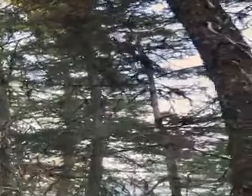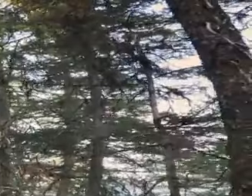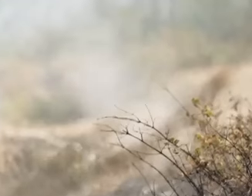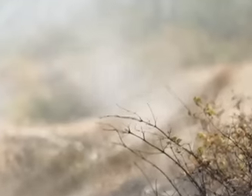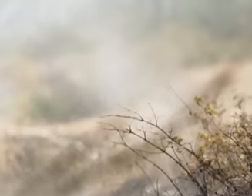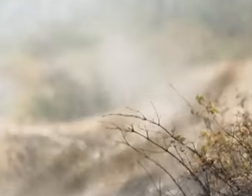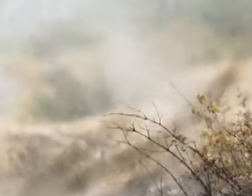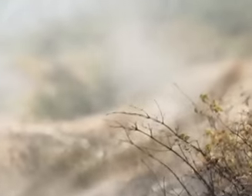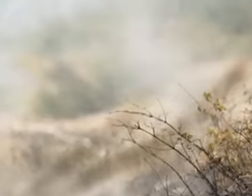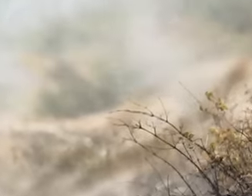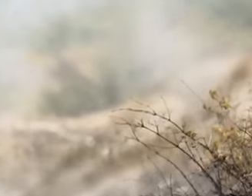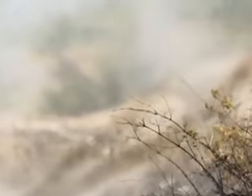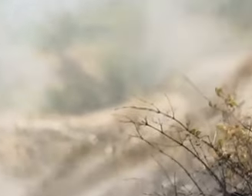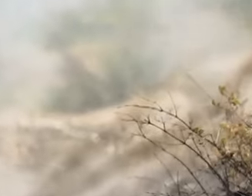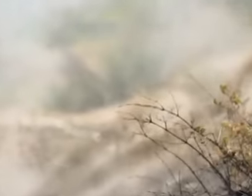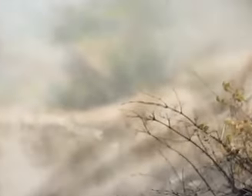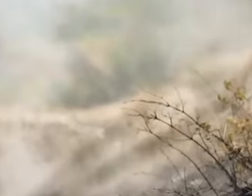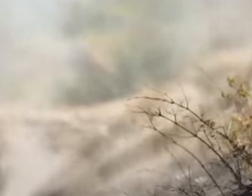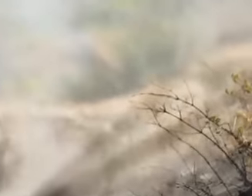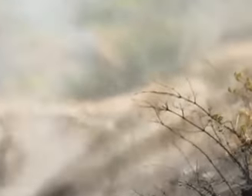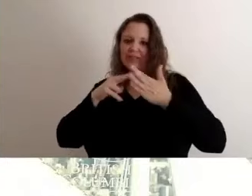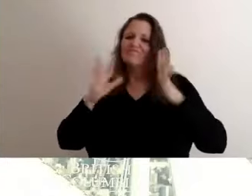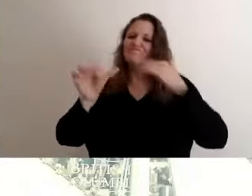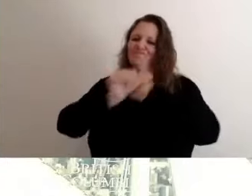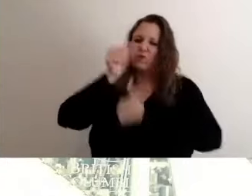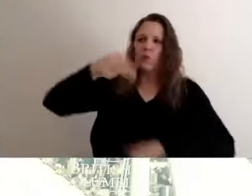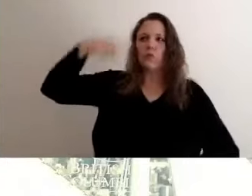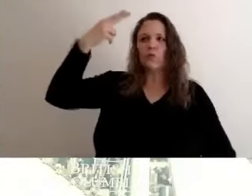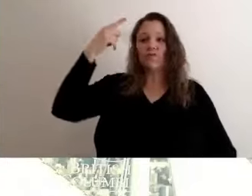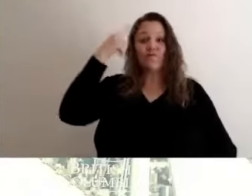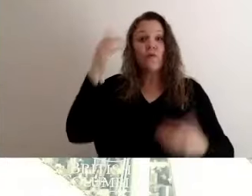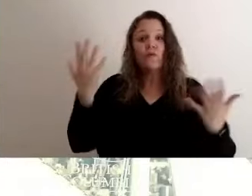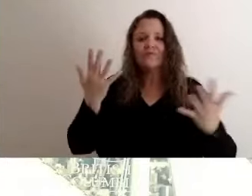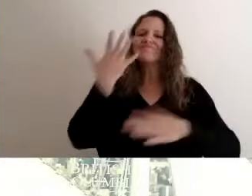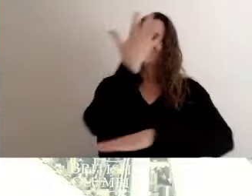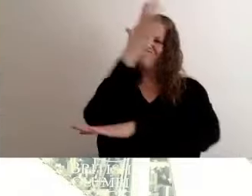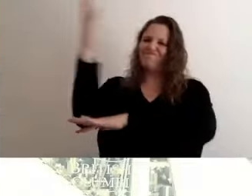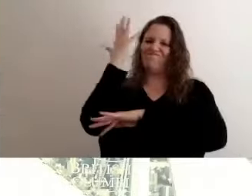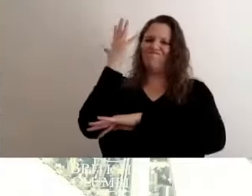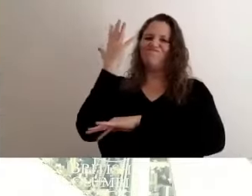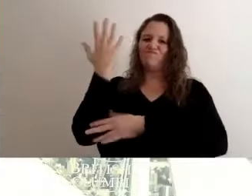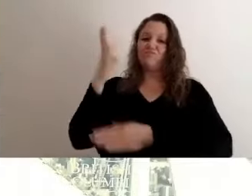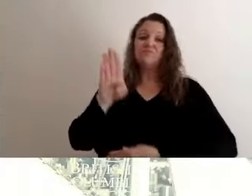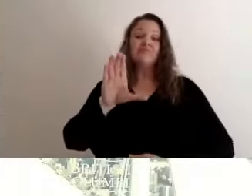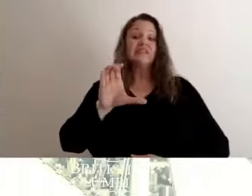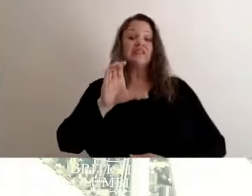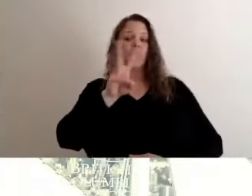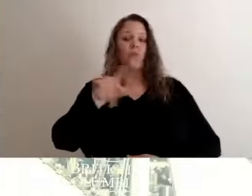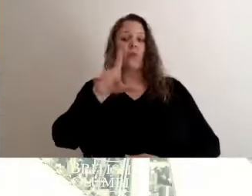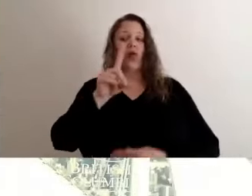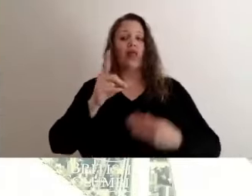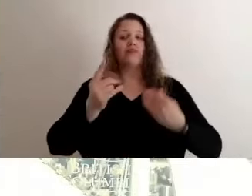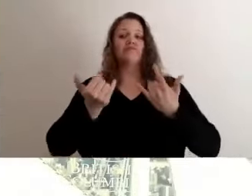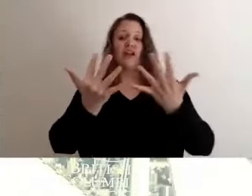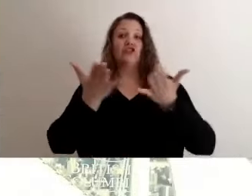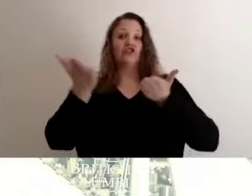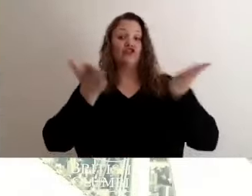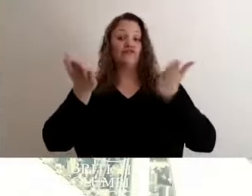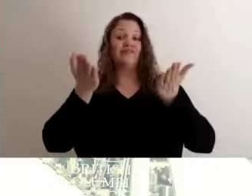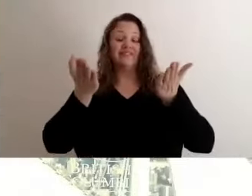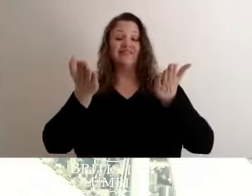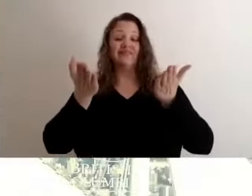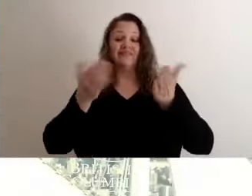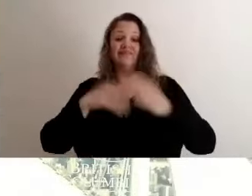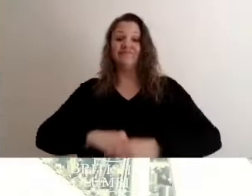Fire Region. That wildfire risk is higher than usual for this time of year, spring. BC Wildfire Service is beginning